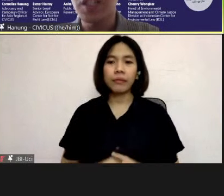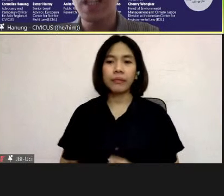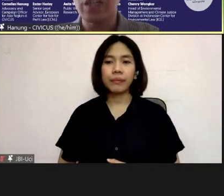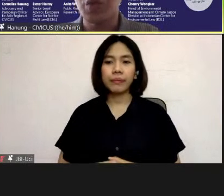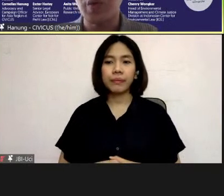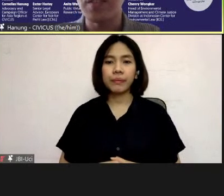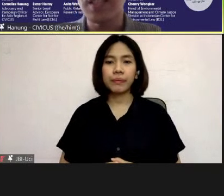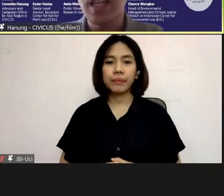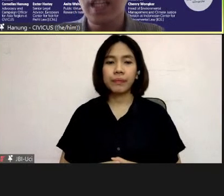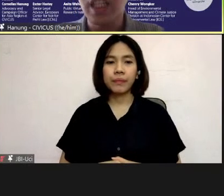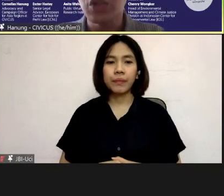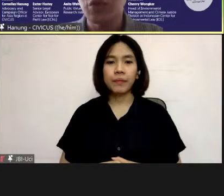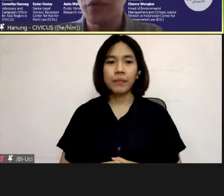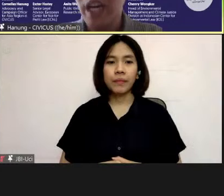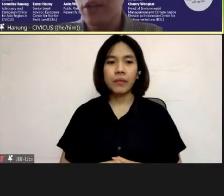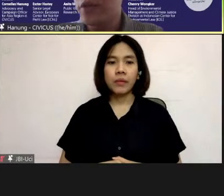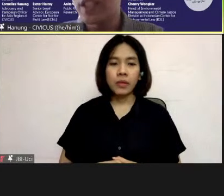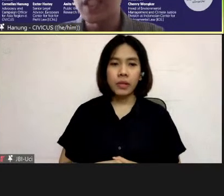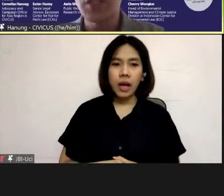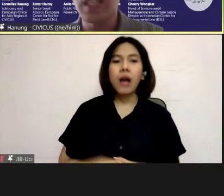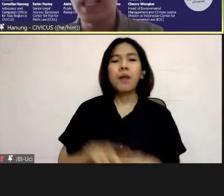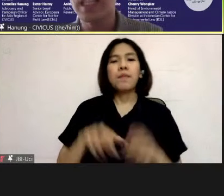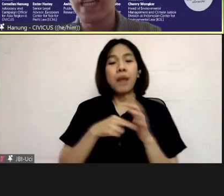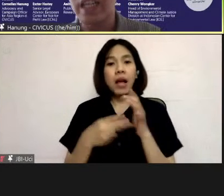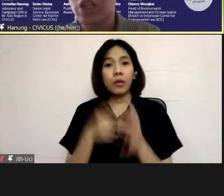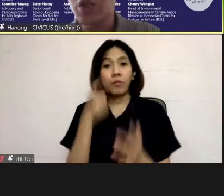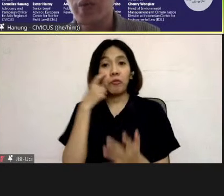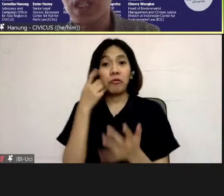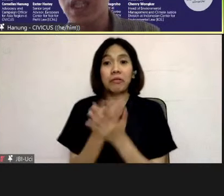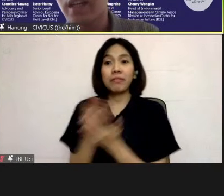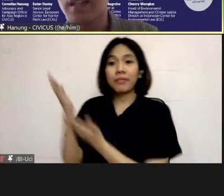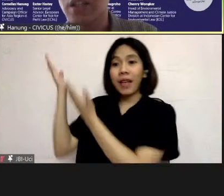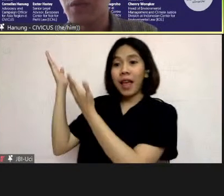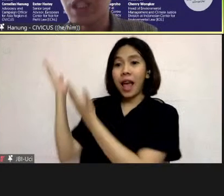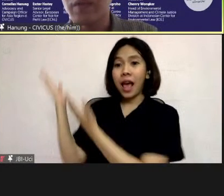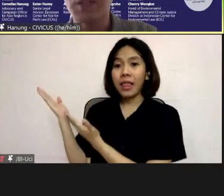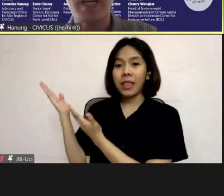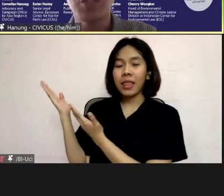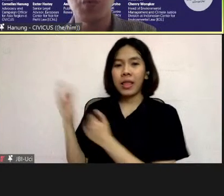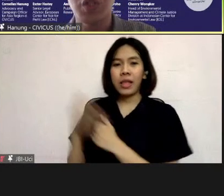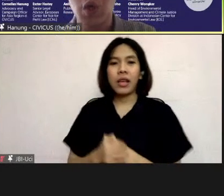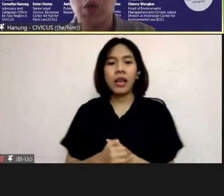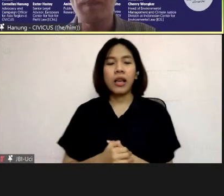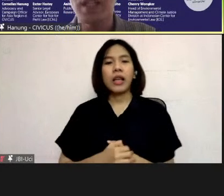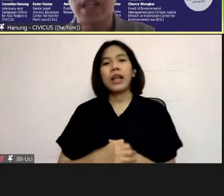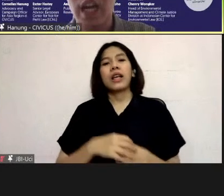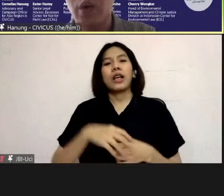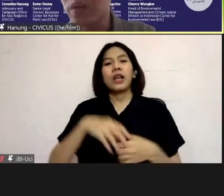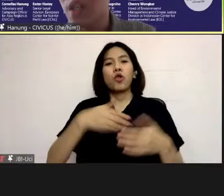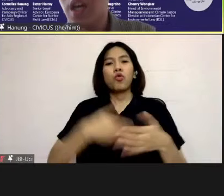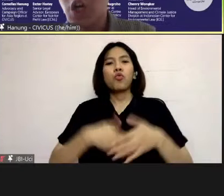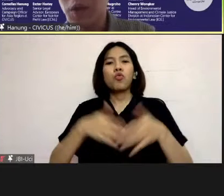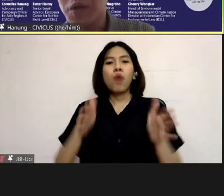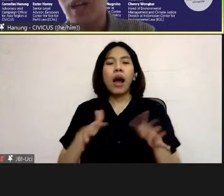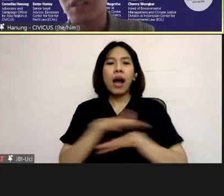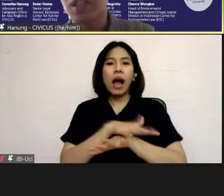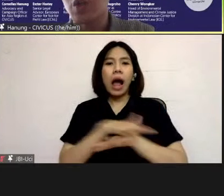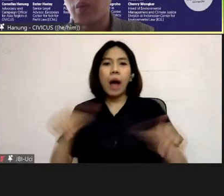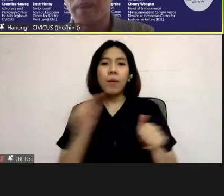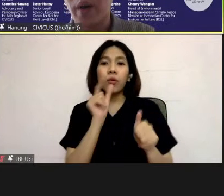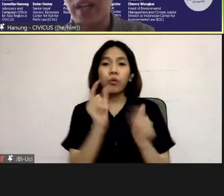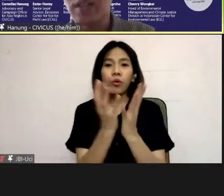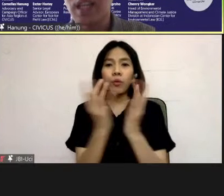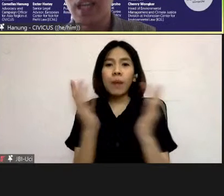in certain countries into 5 distinct categories of civic space, which is open, narrow,